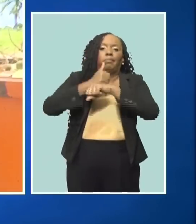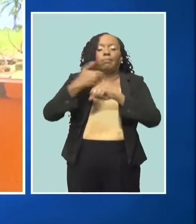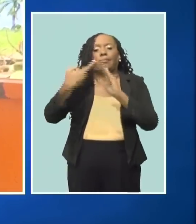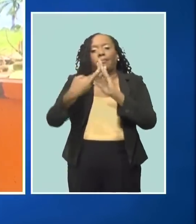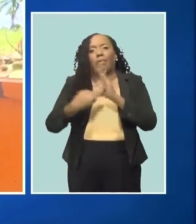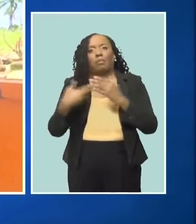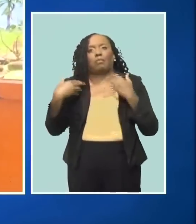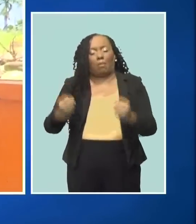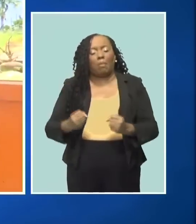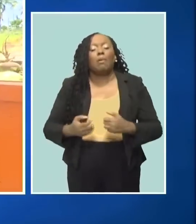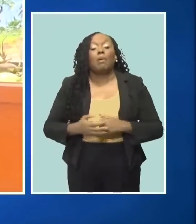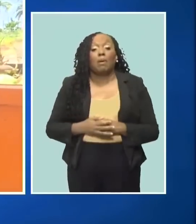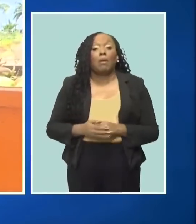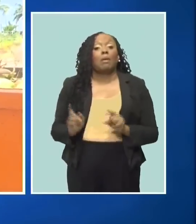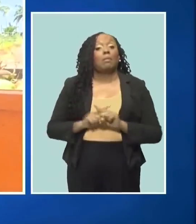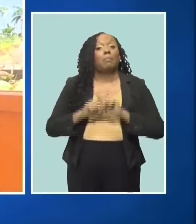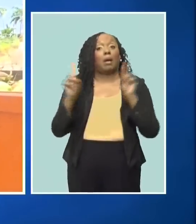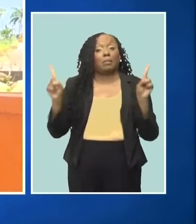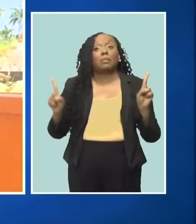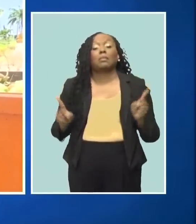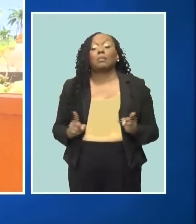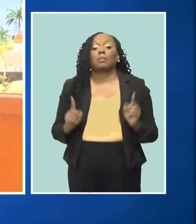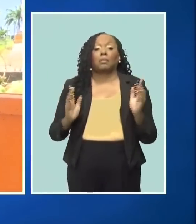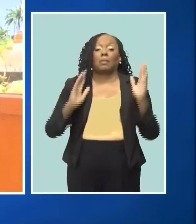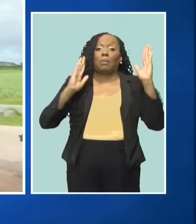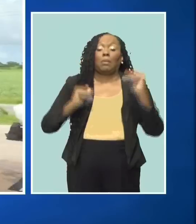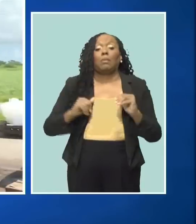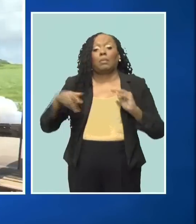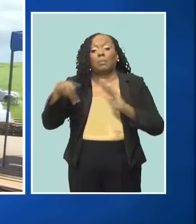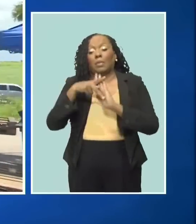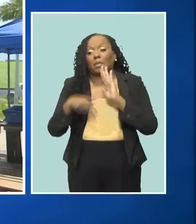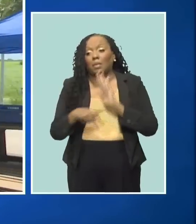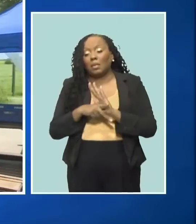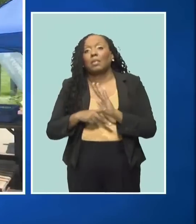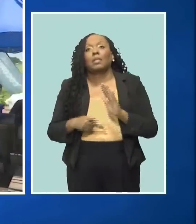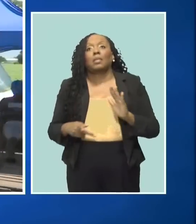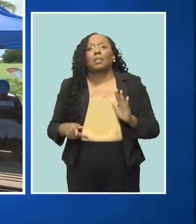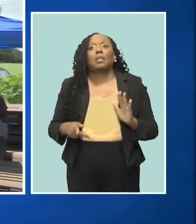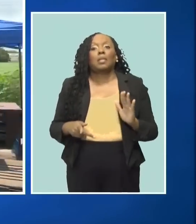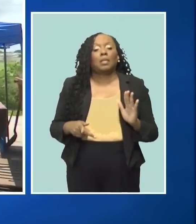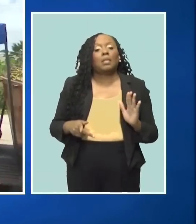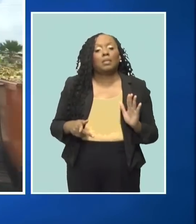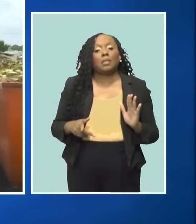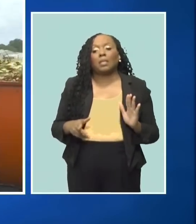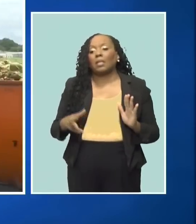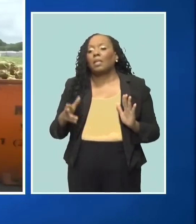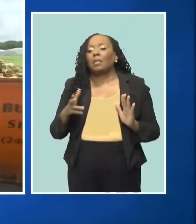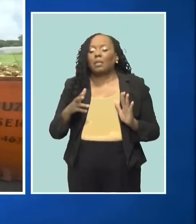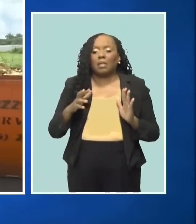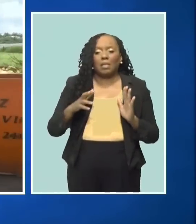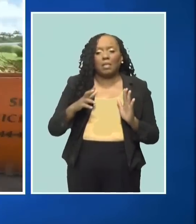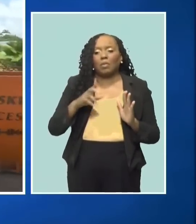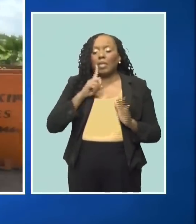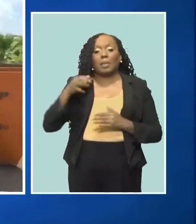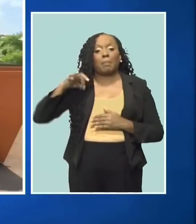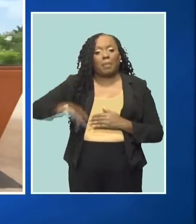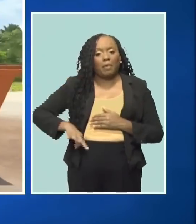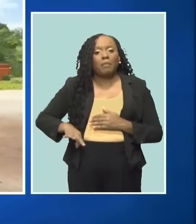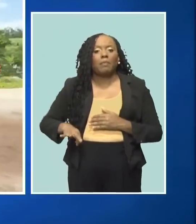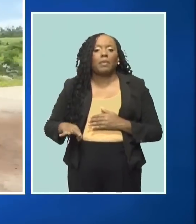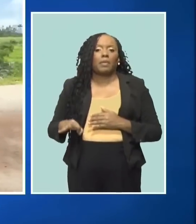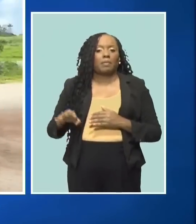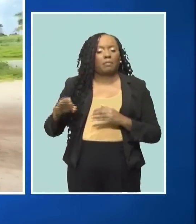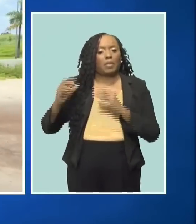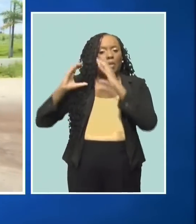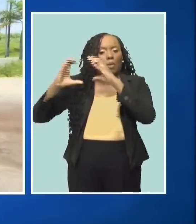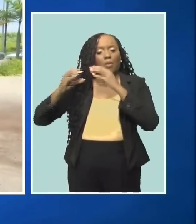formal. However, Mr. Maloney says he hopes the policy will not disadvantage coconut vendors. We would need to sensitize the